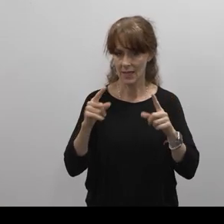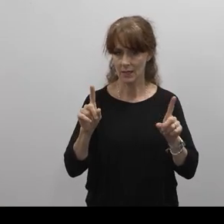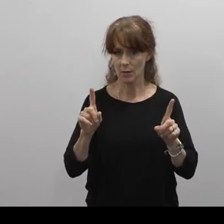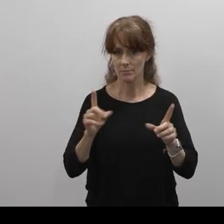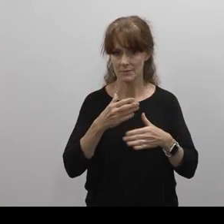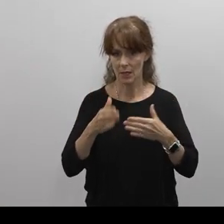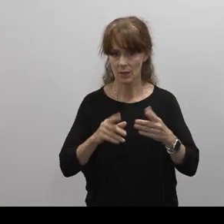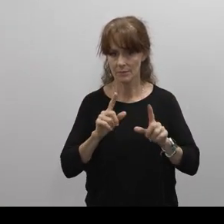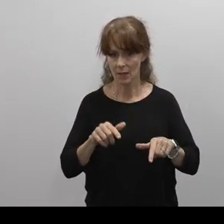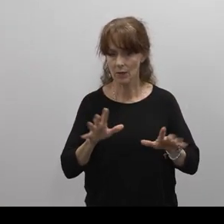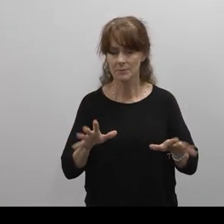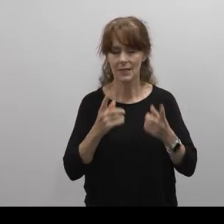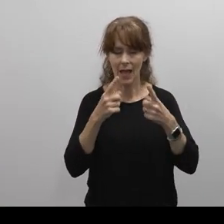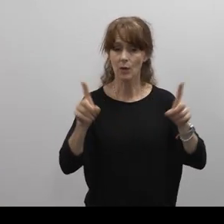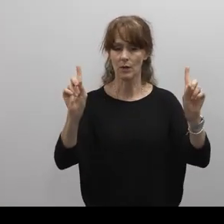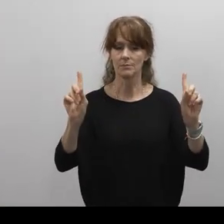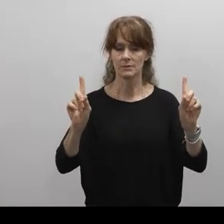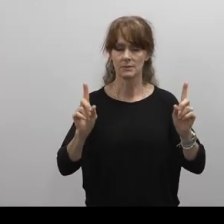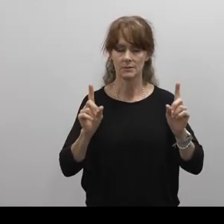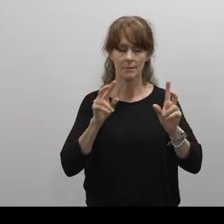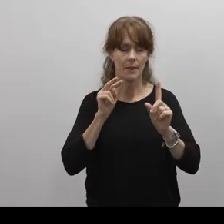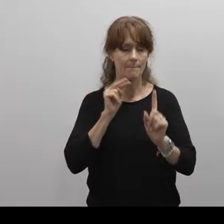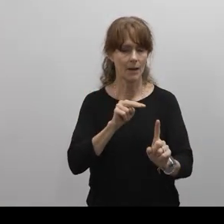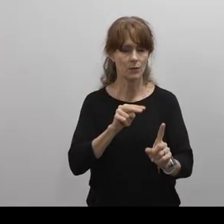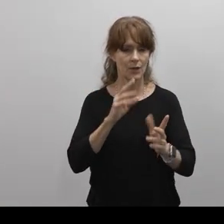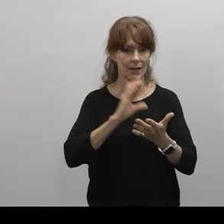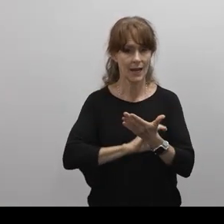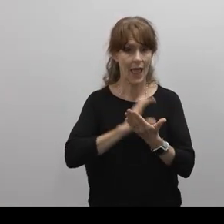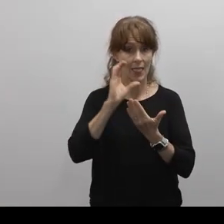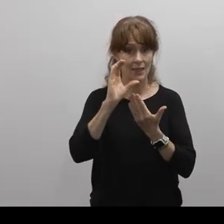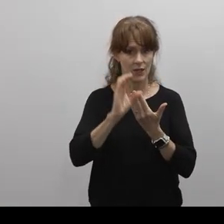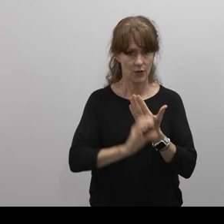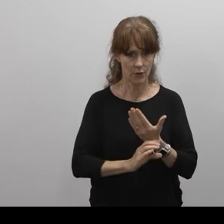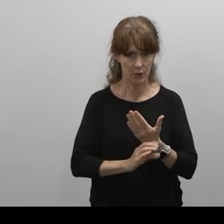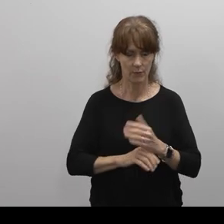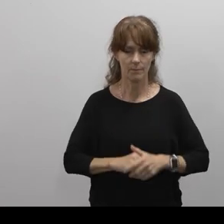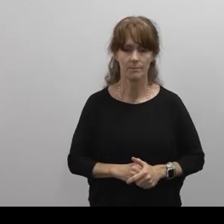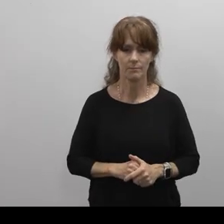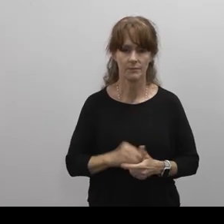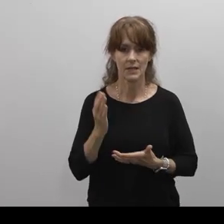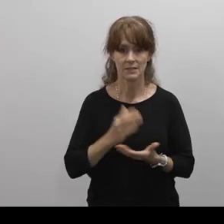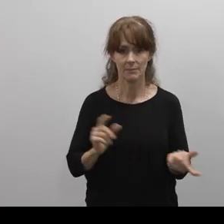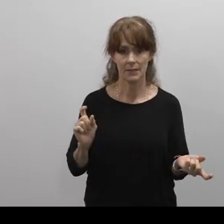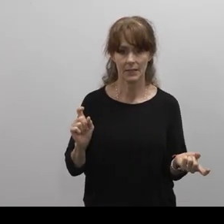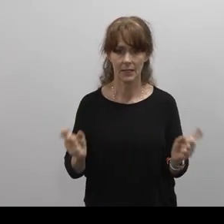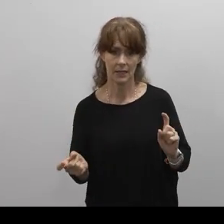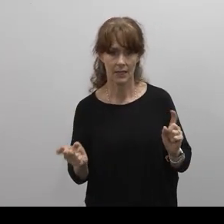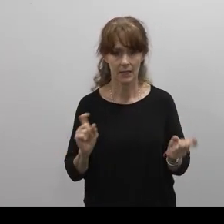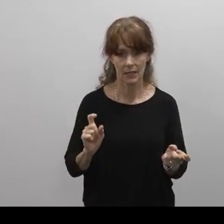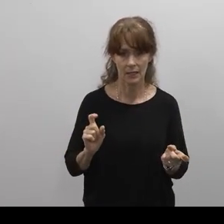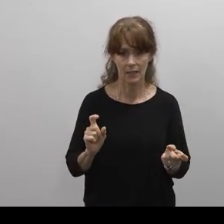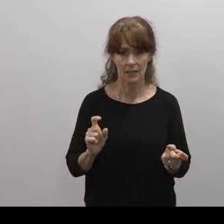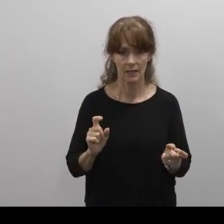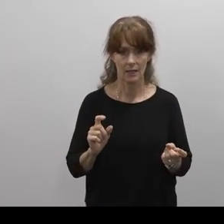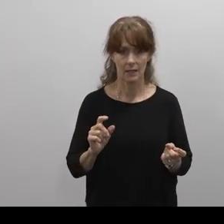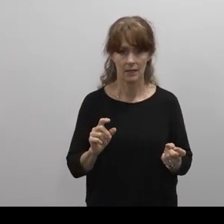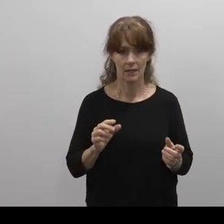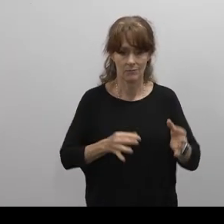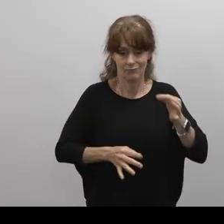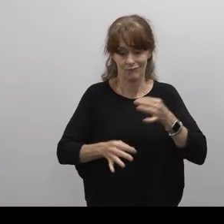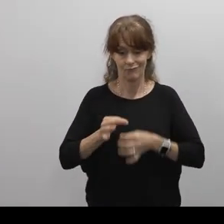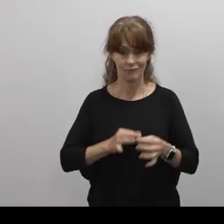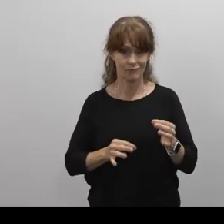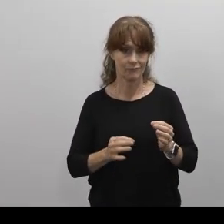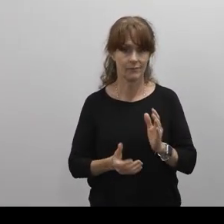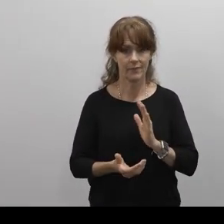talking about outcomes and the monitoring calendar. In order to do that, something gives. And so the expertise